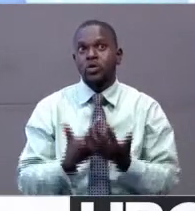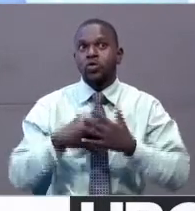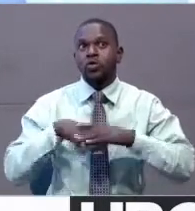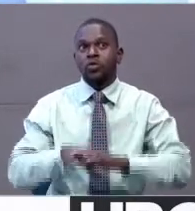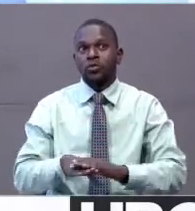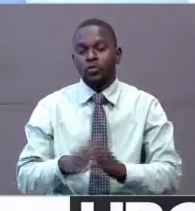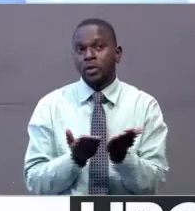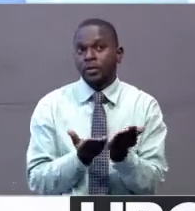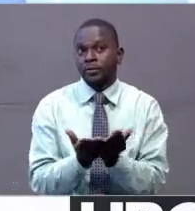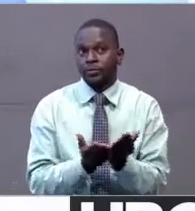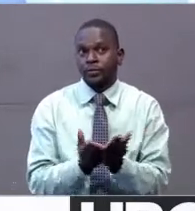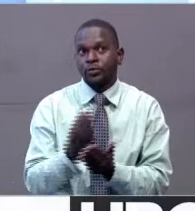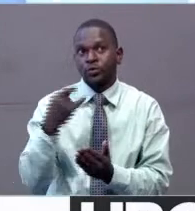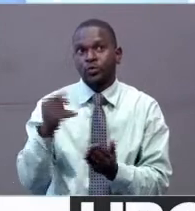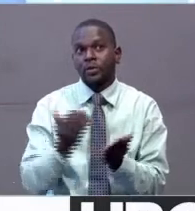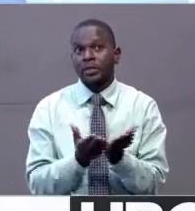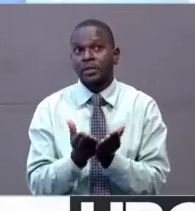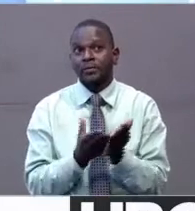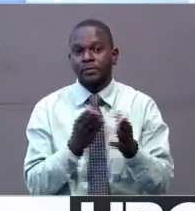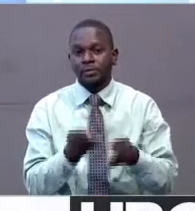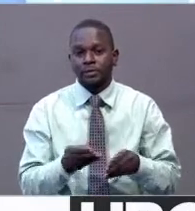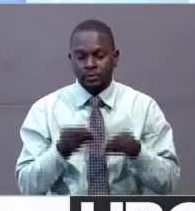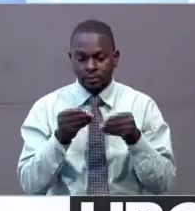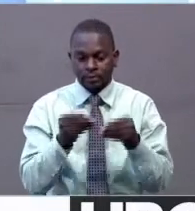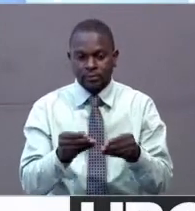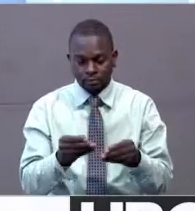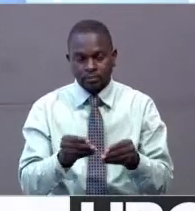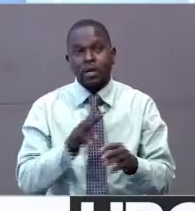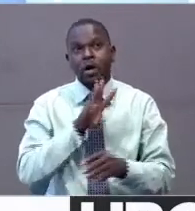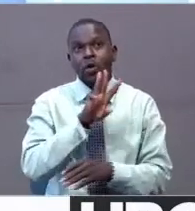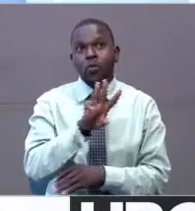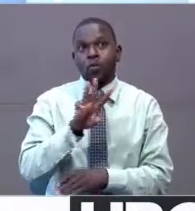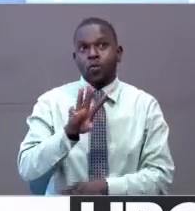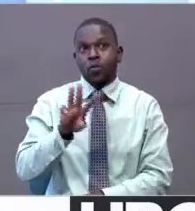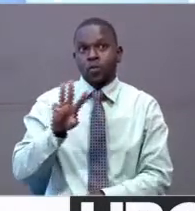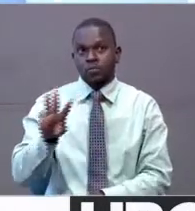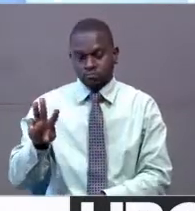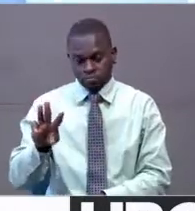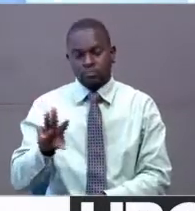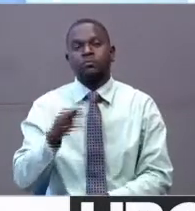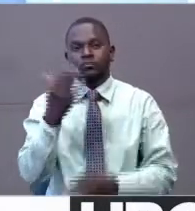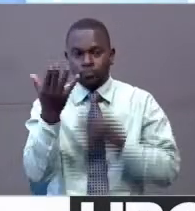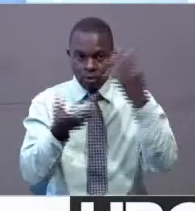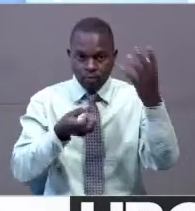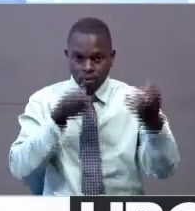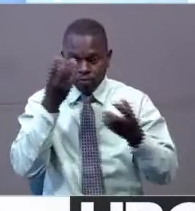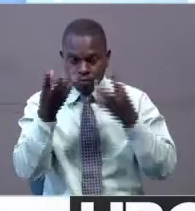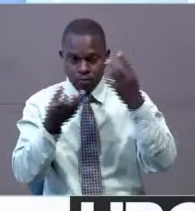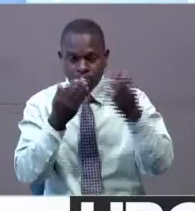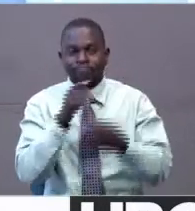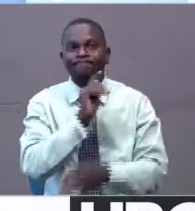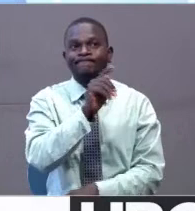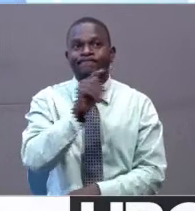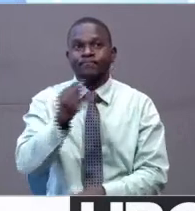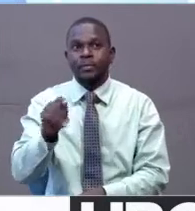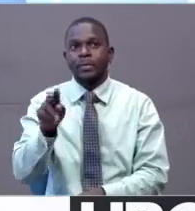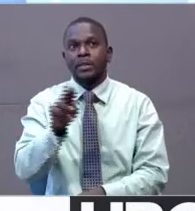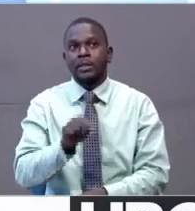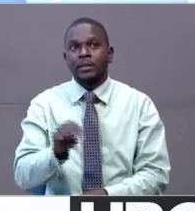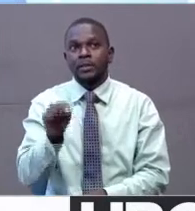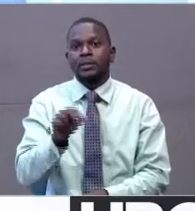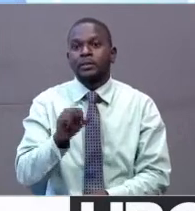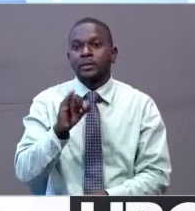all its services for quality service delivery. The portal is part of the innovations that NITAU is rolling out on the national